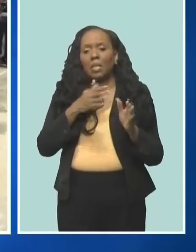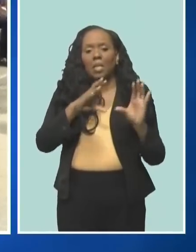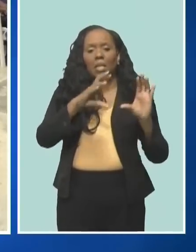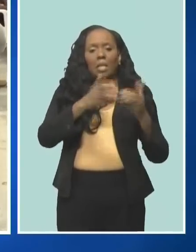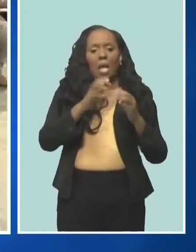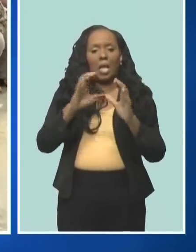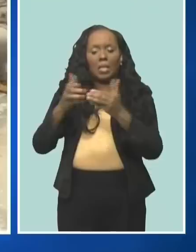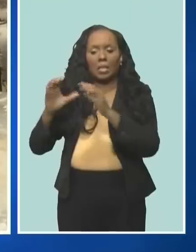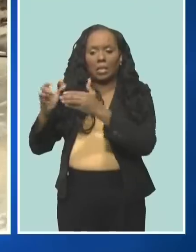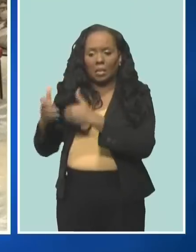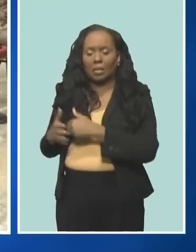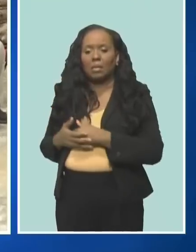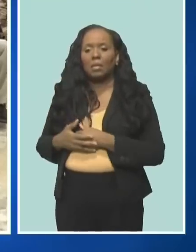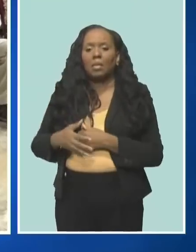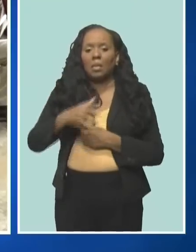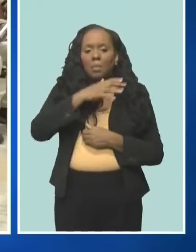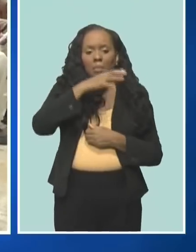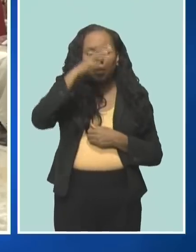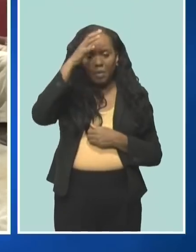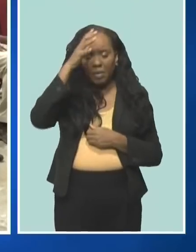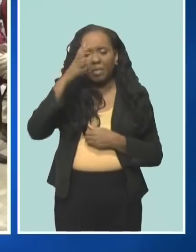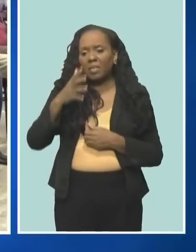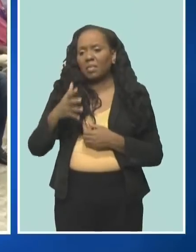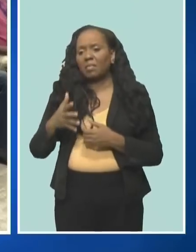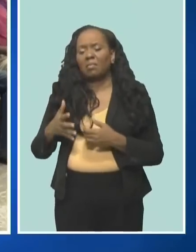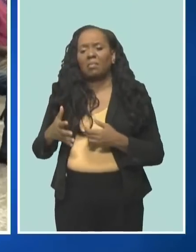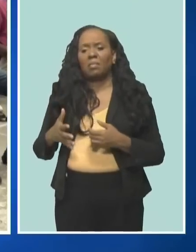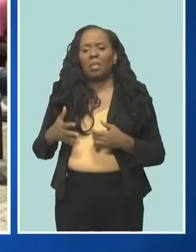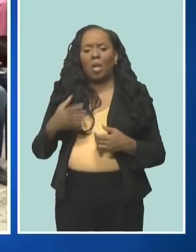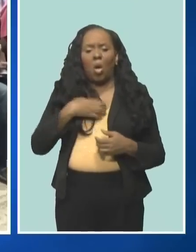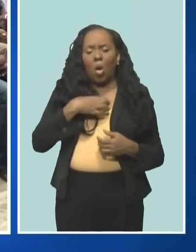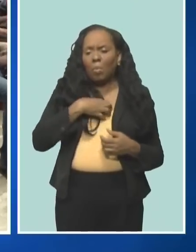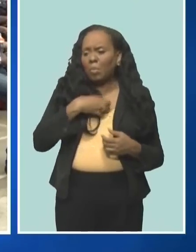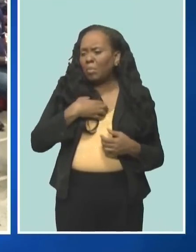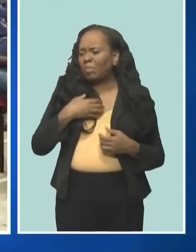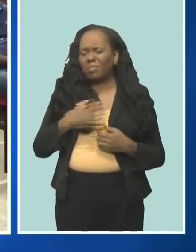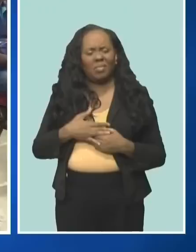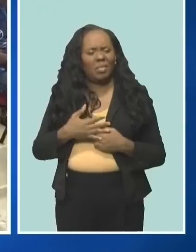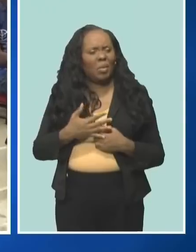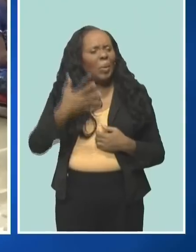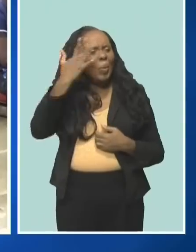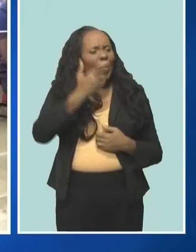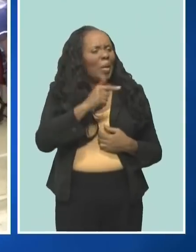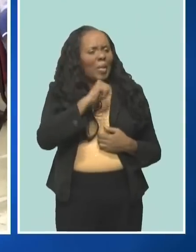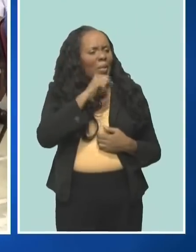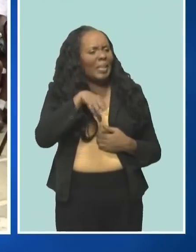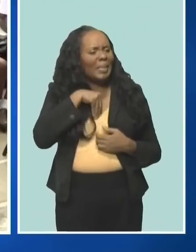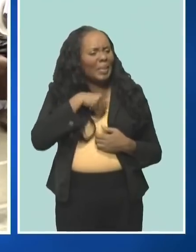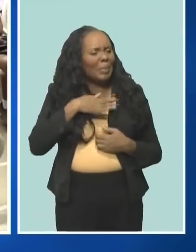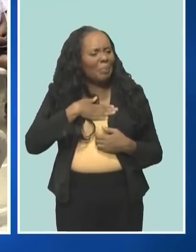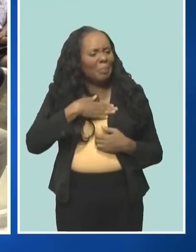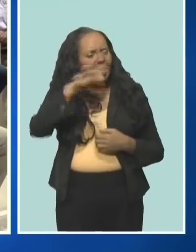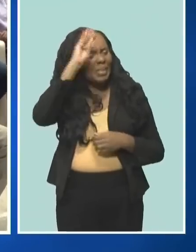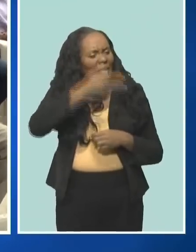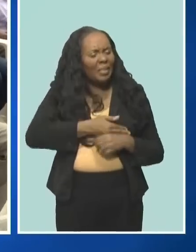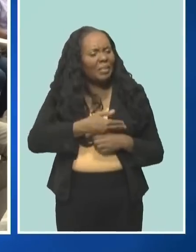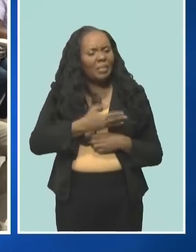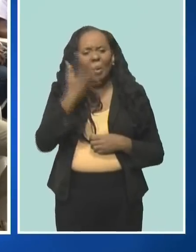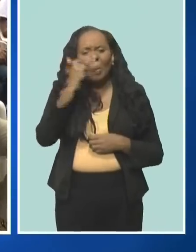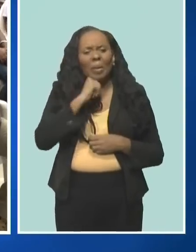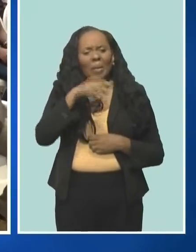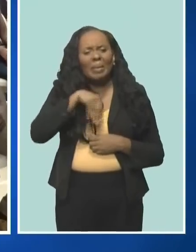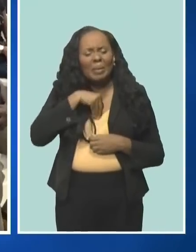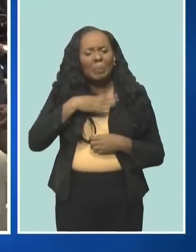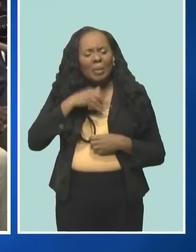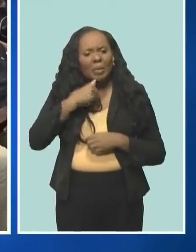parents and guardians about why their charges have not been accepted. Noting many have been disappointed again this